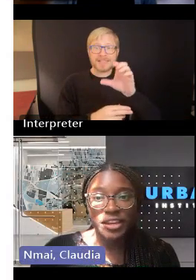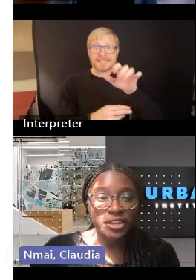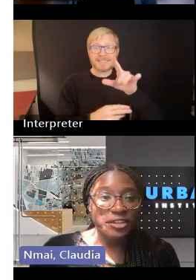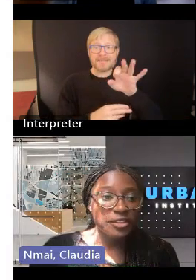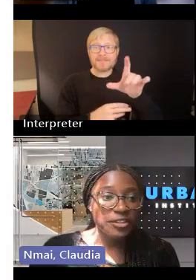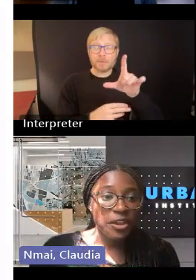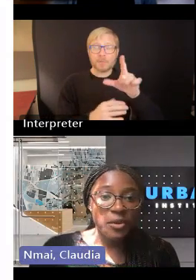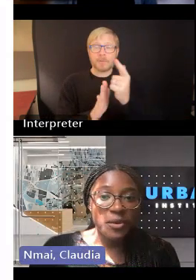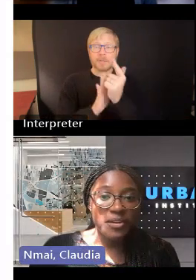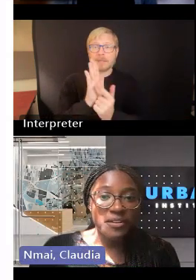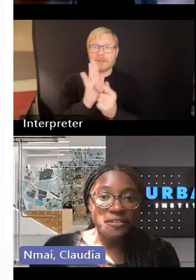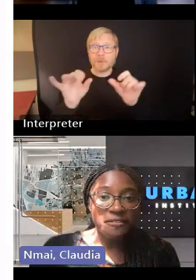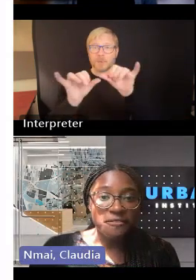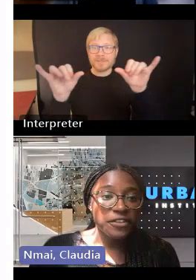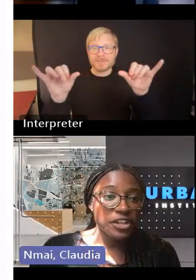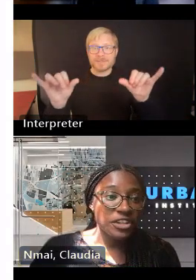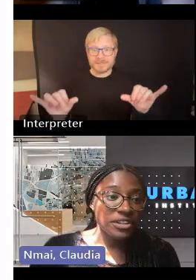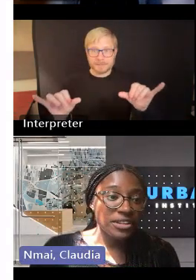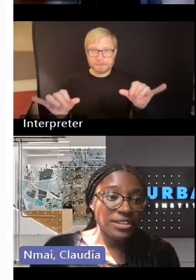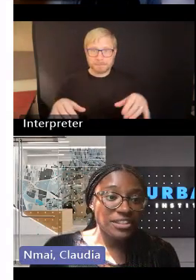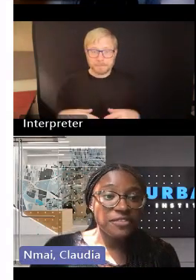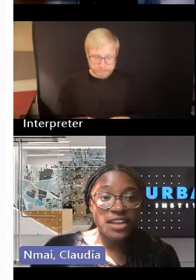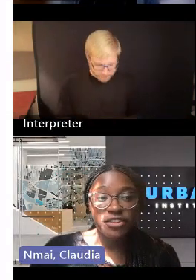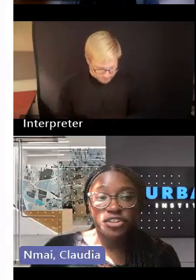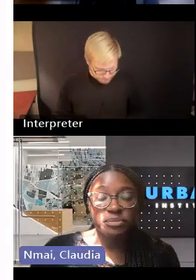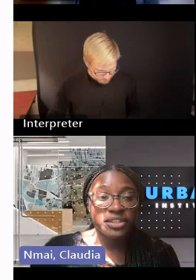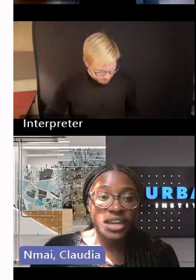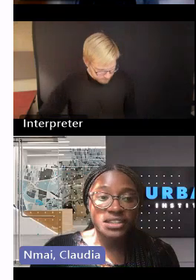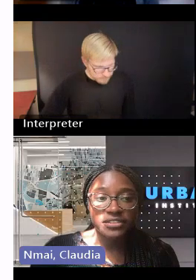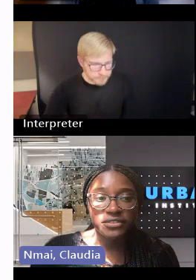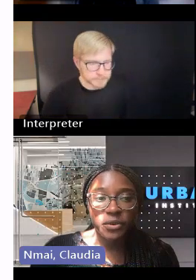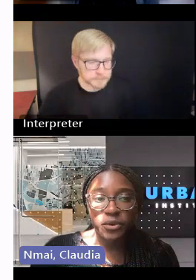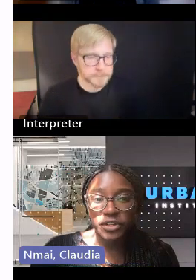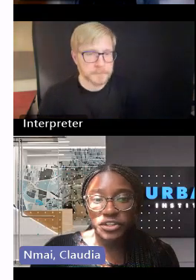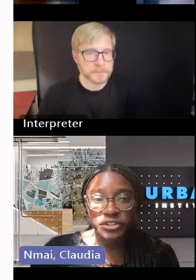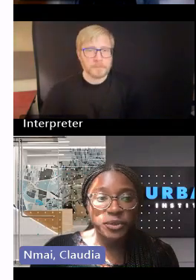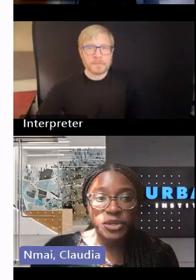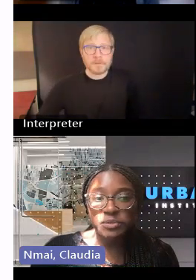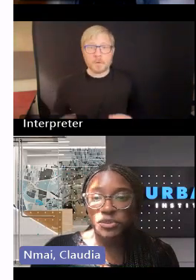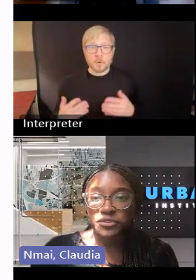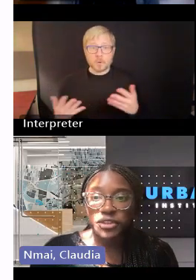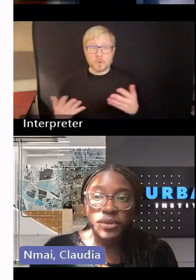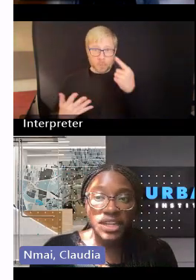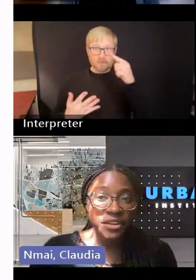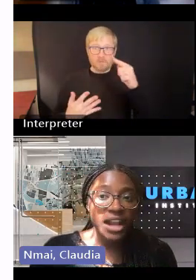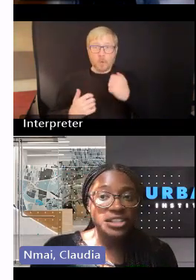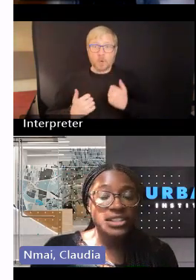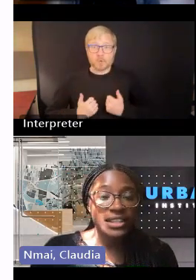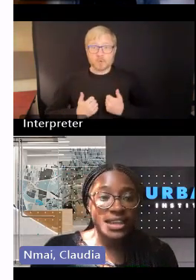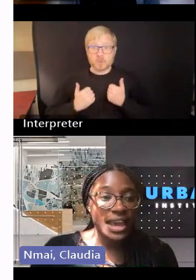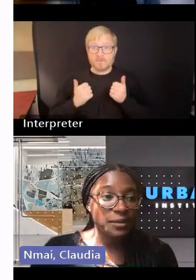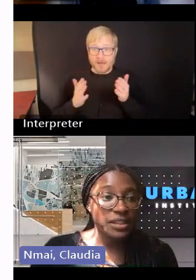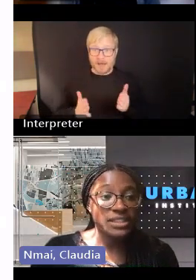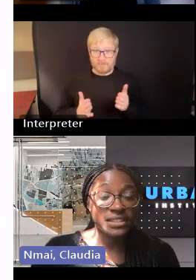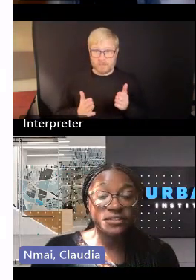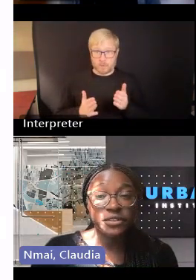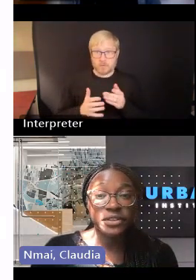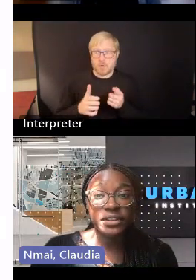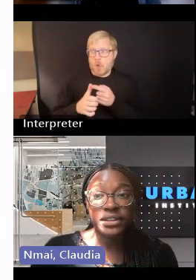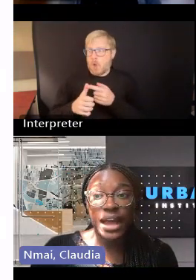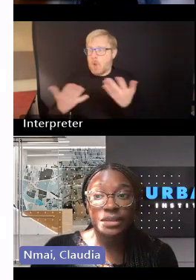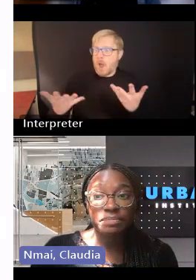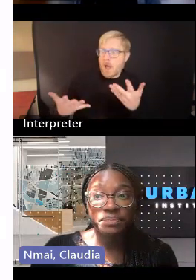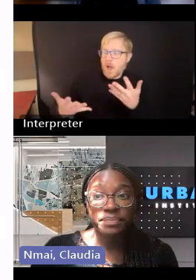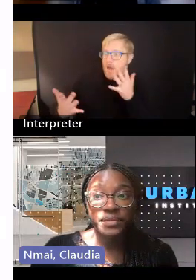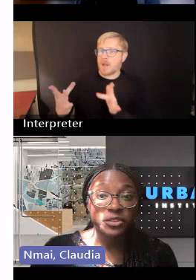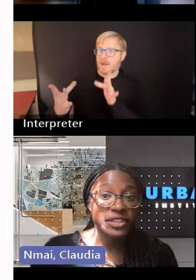Okay. So for survivors, protective orders were the most frequent interaction that they had with the